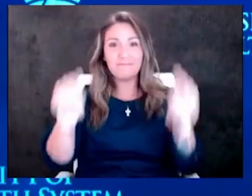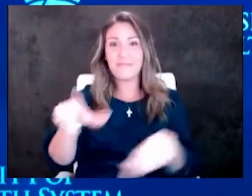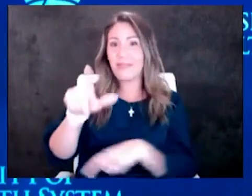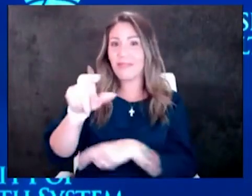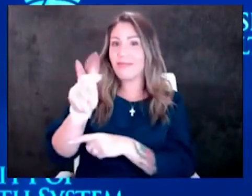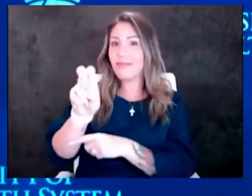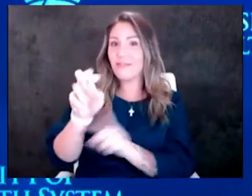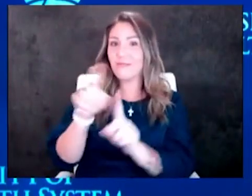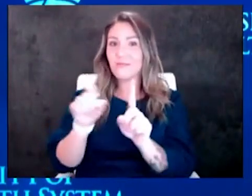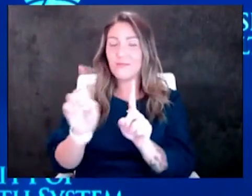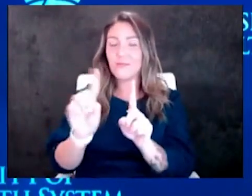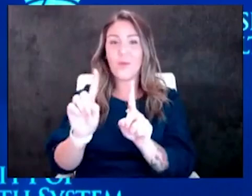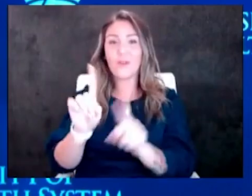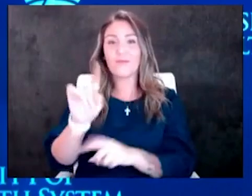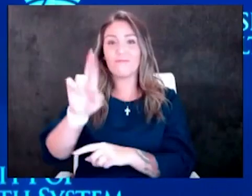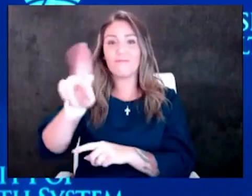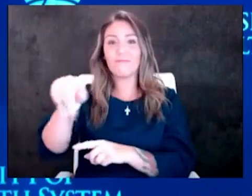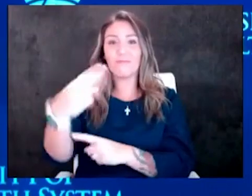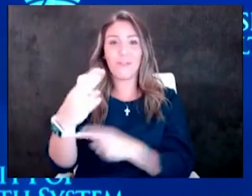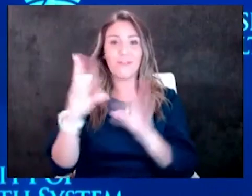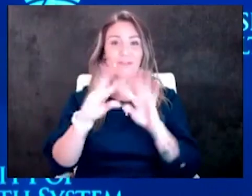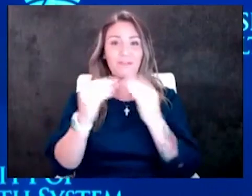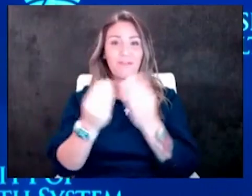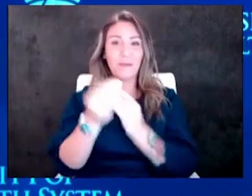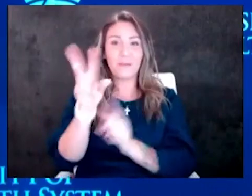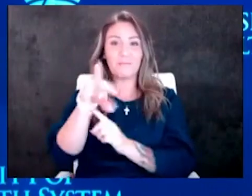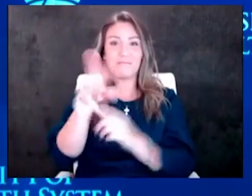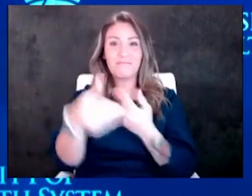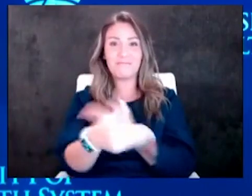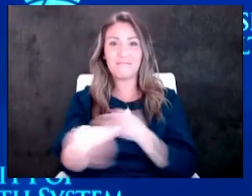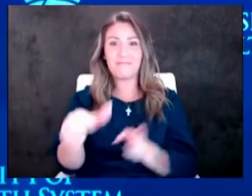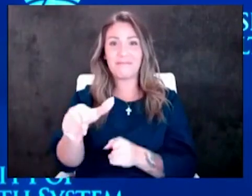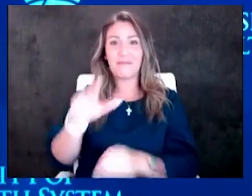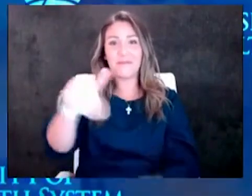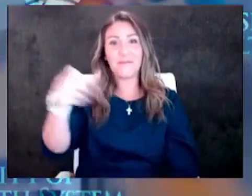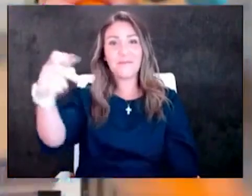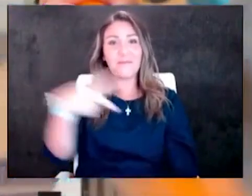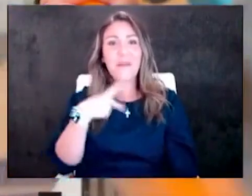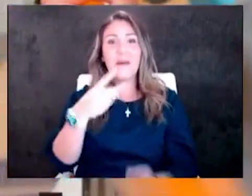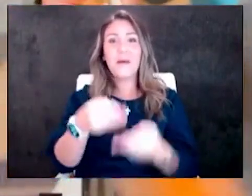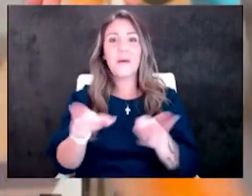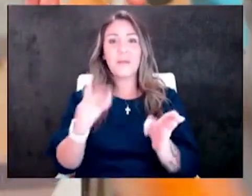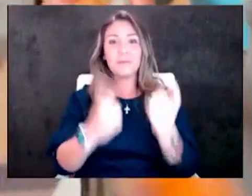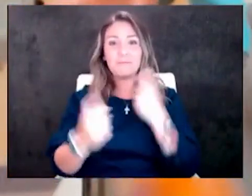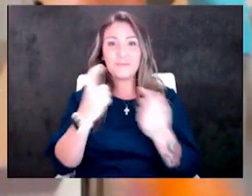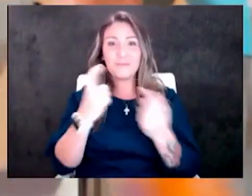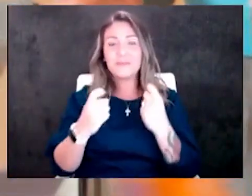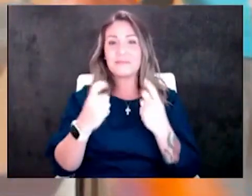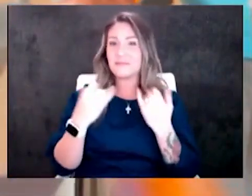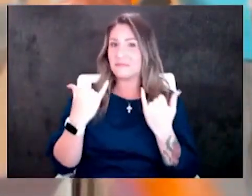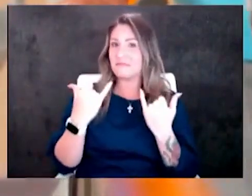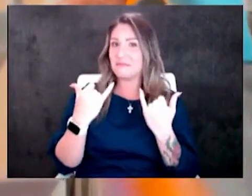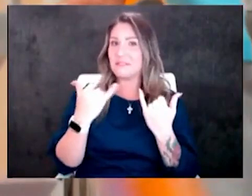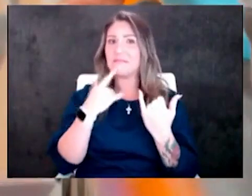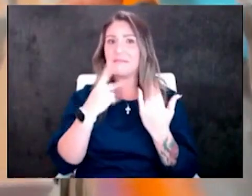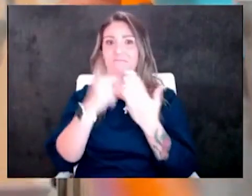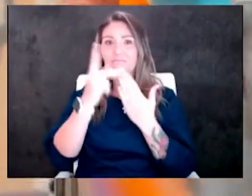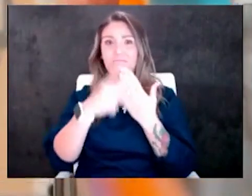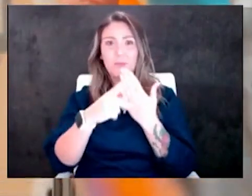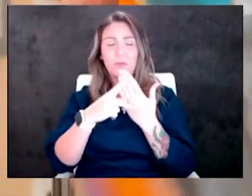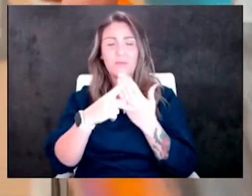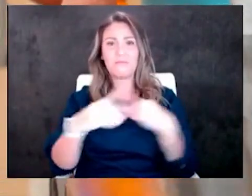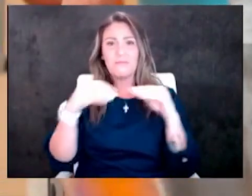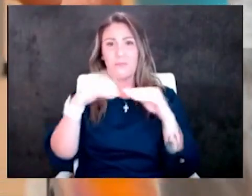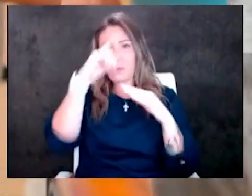Family Studio. Welcome back to Open Mics. On today's show, doctors are seeing more stroke patients than ever because of